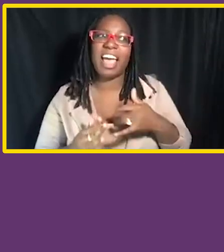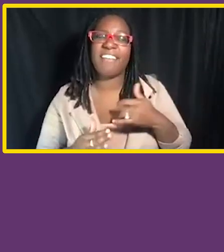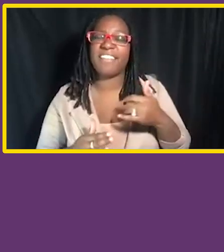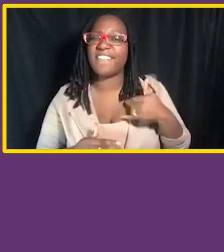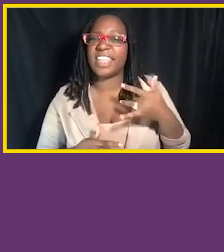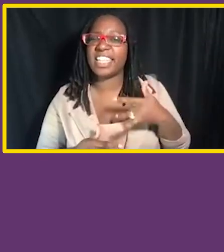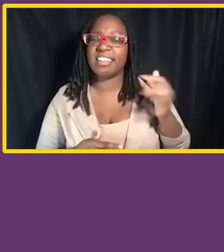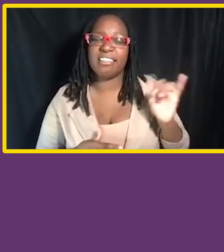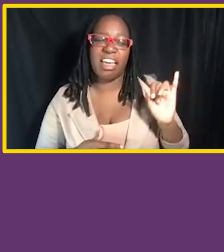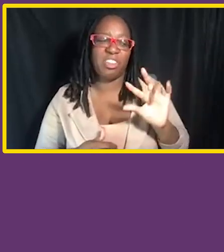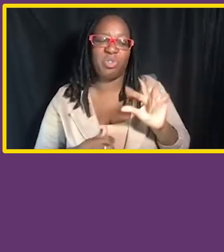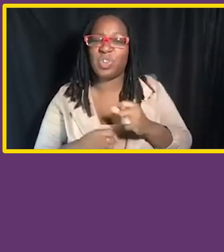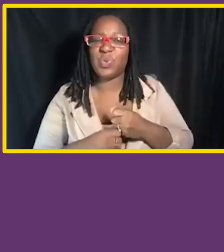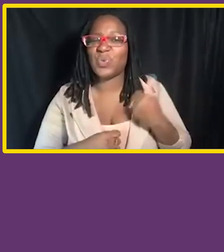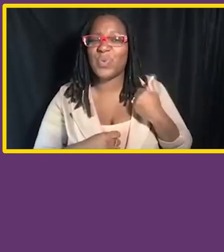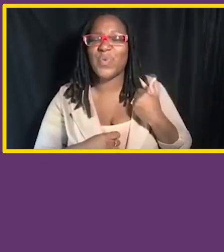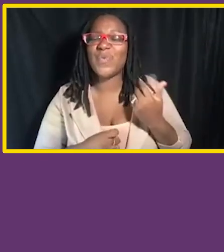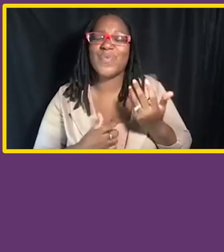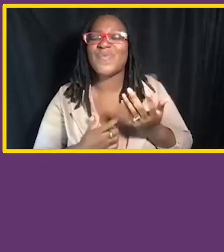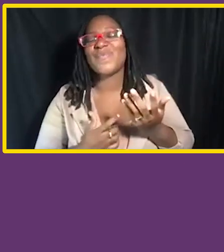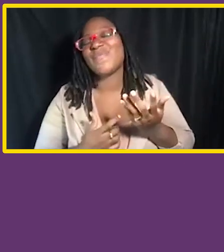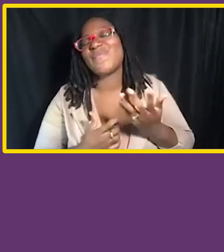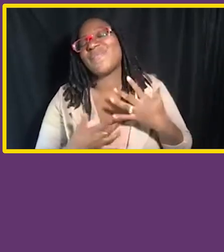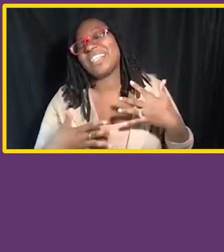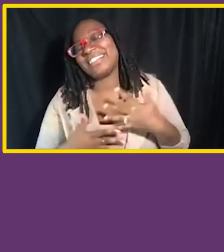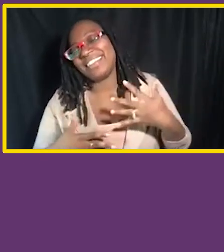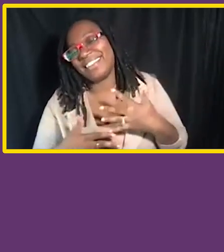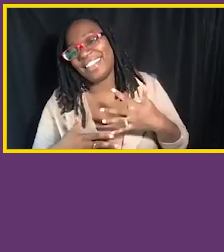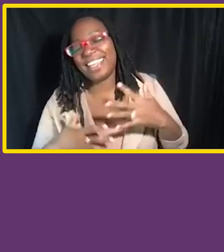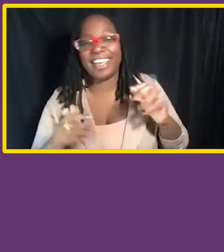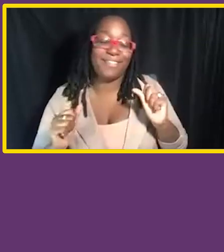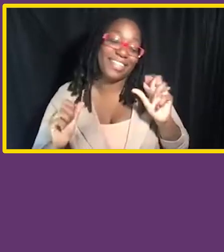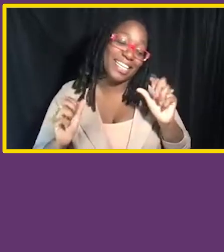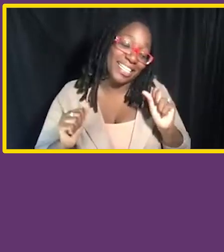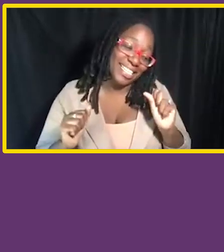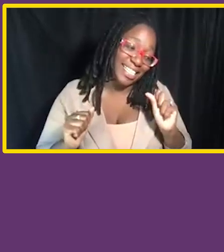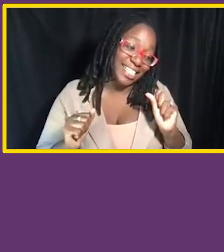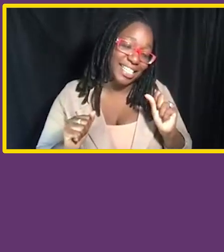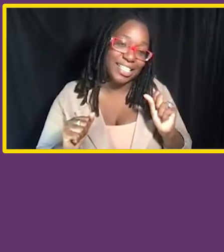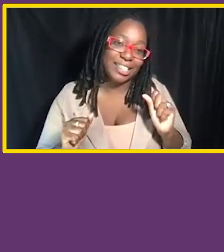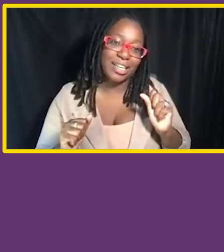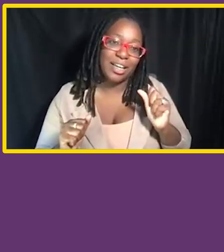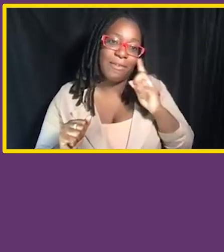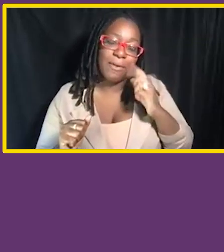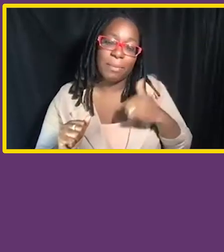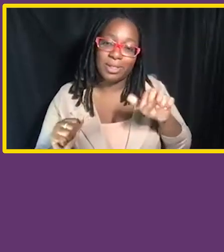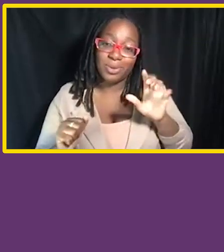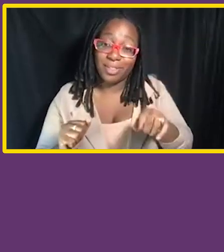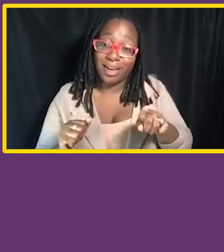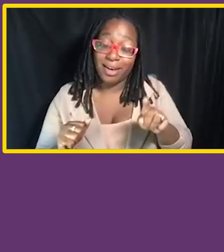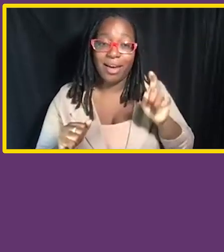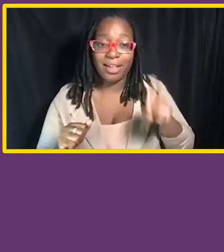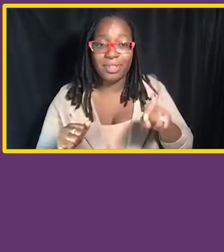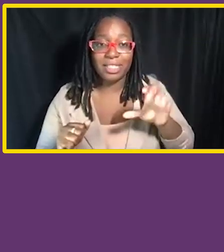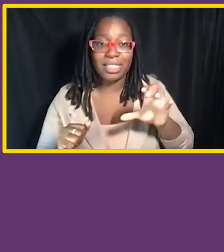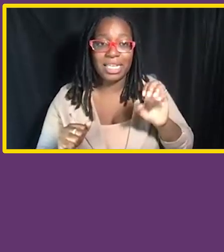ago. It's, you know, scary and fantastic. And in order to do that, I had to become the CEO